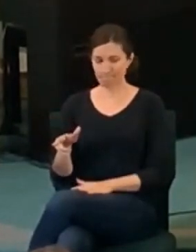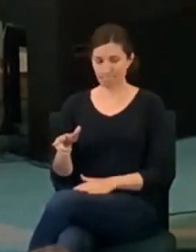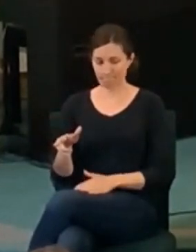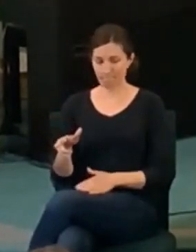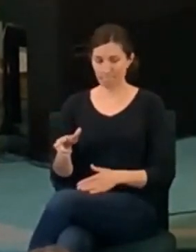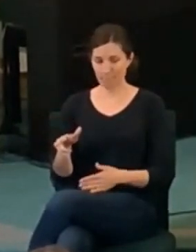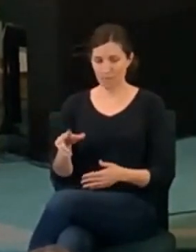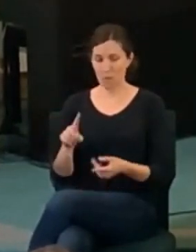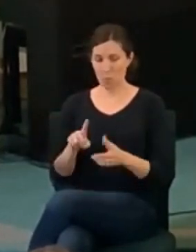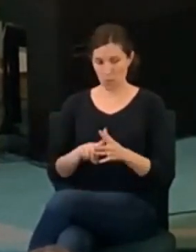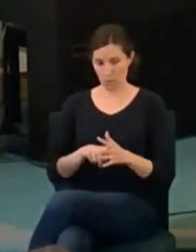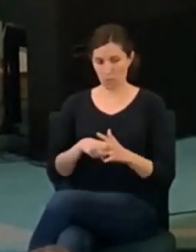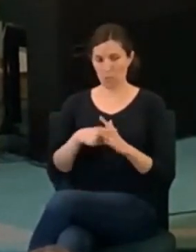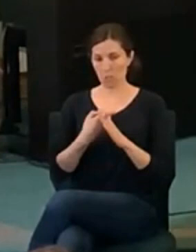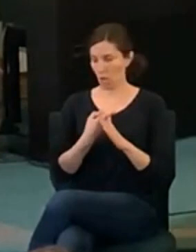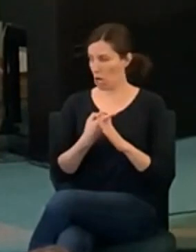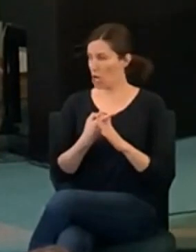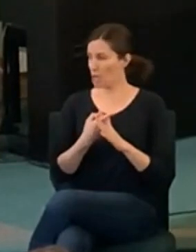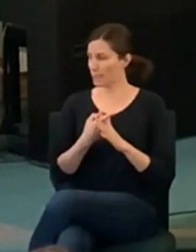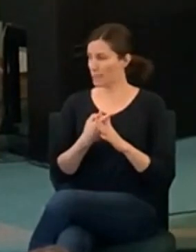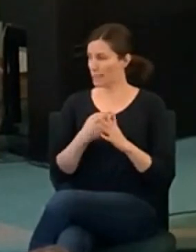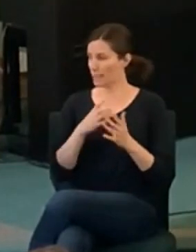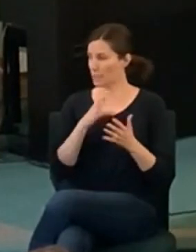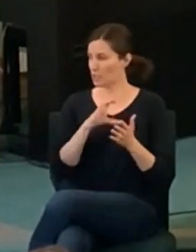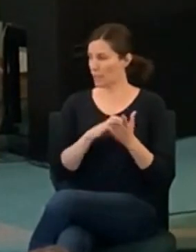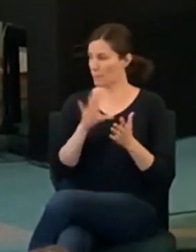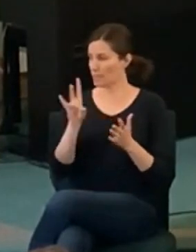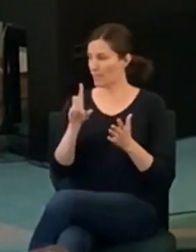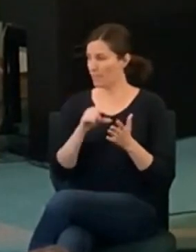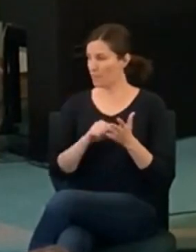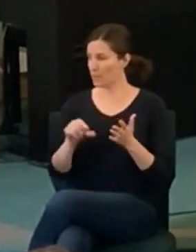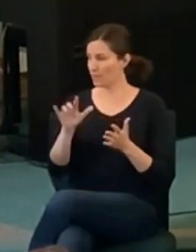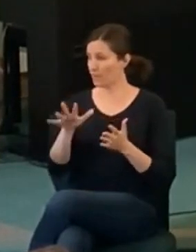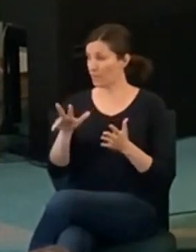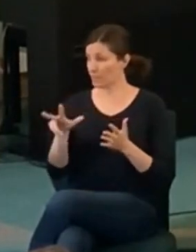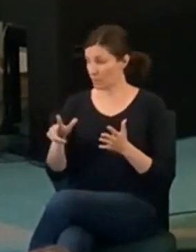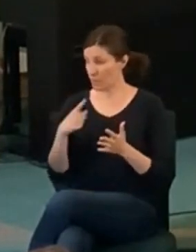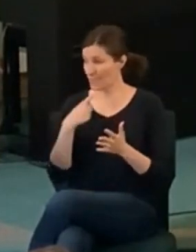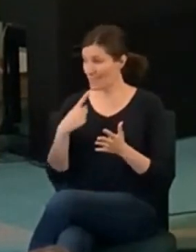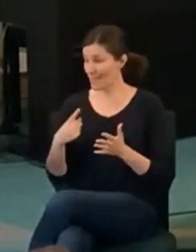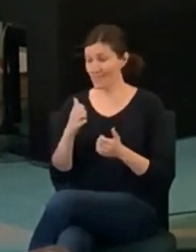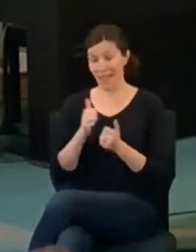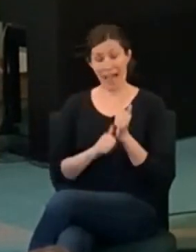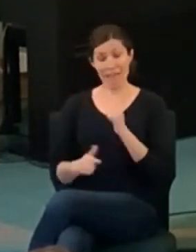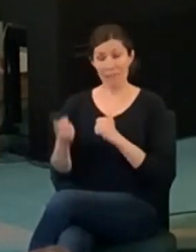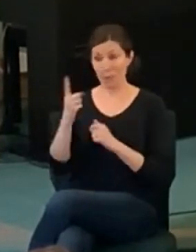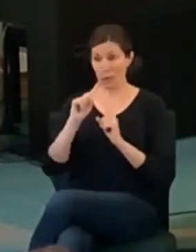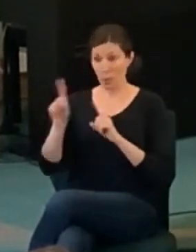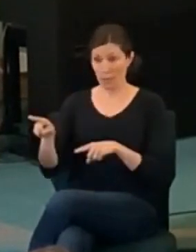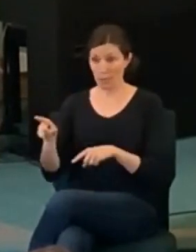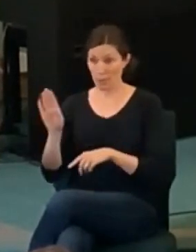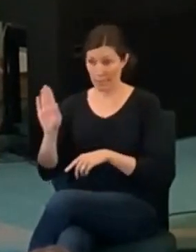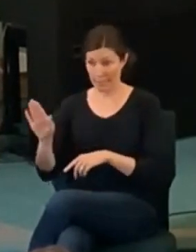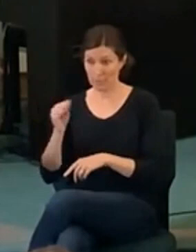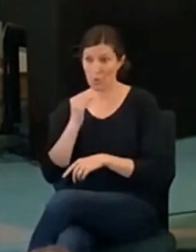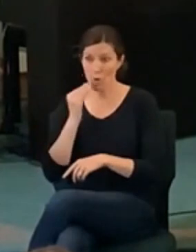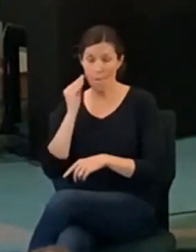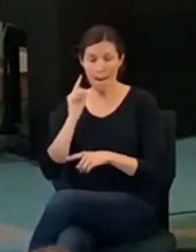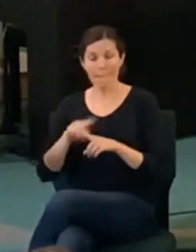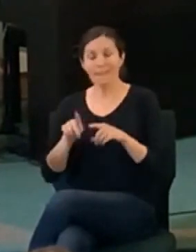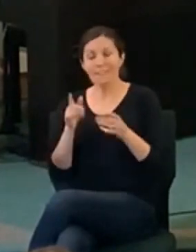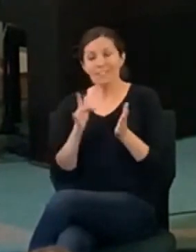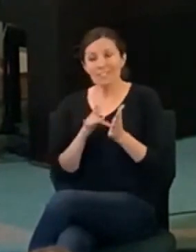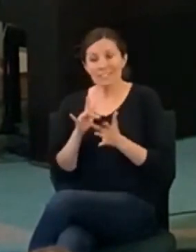us as believers today. So let's first read about the place that this story occurs in, starting in chapter